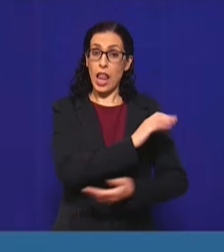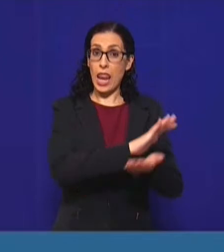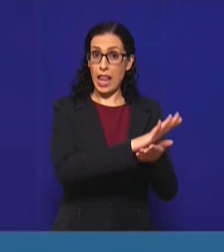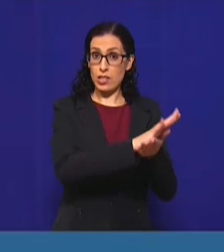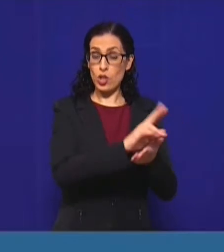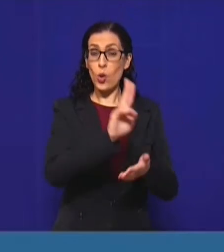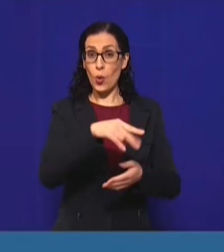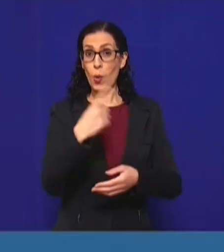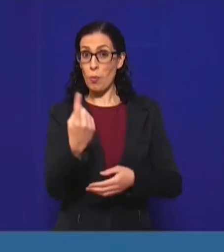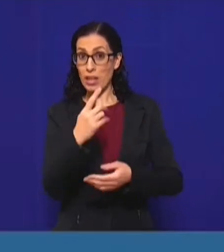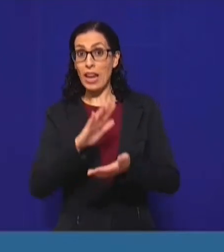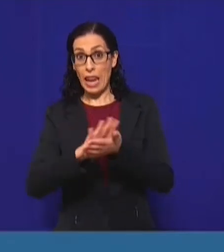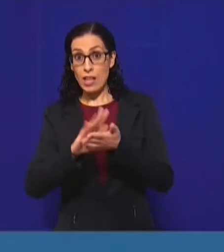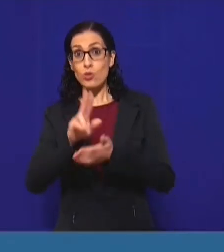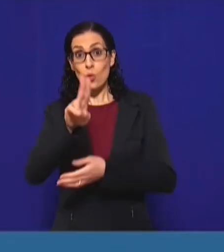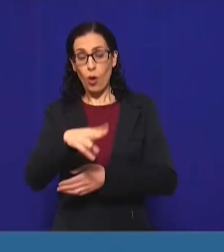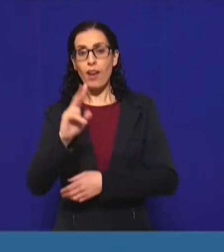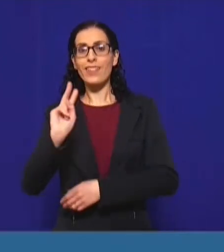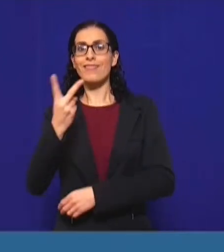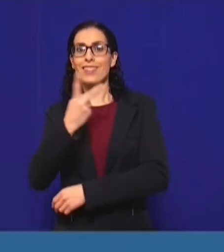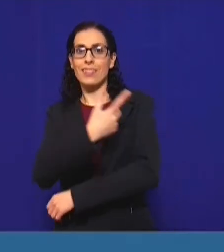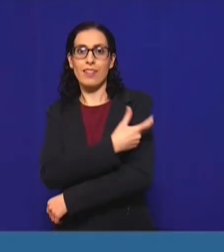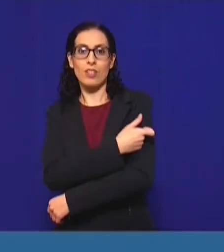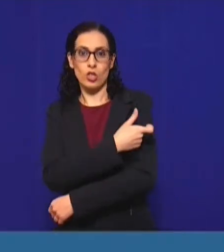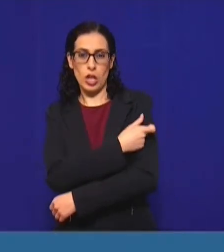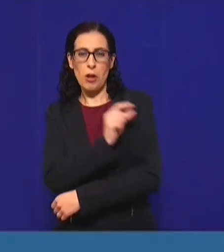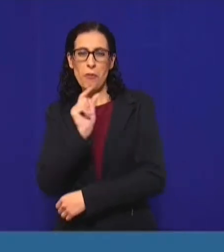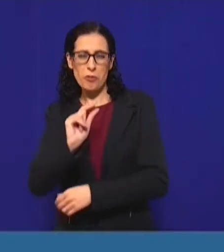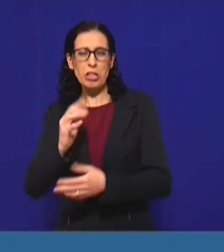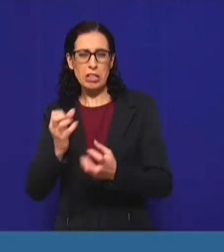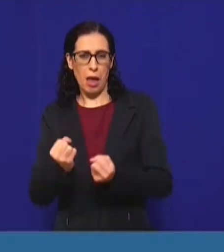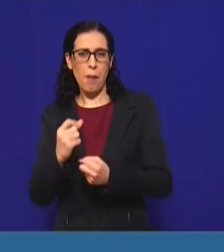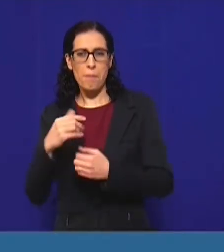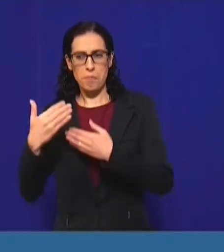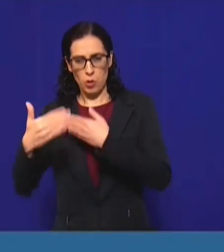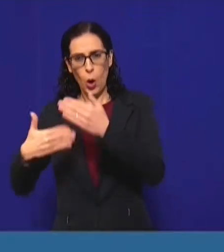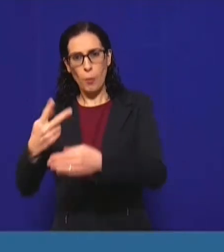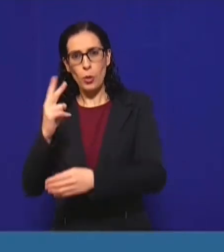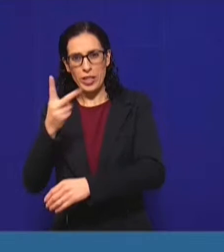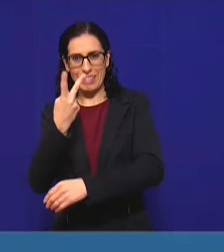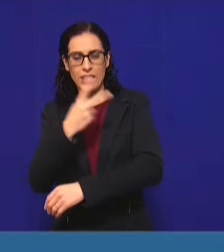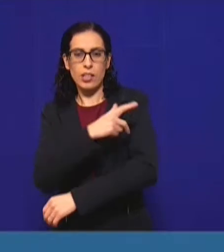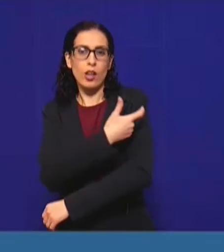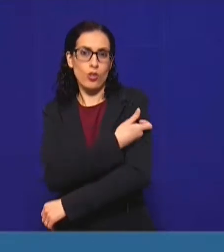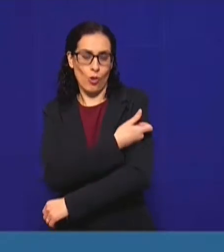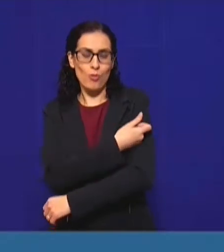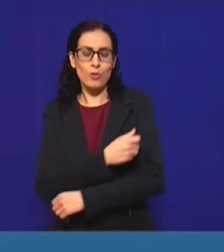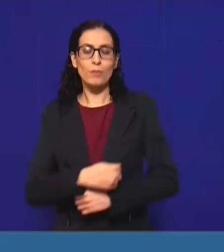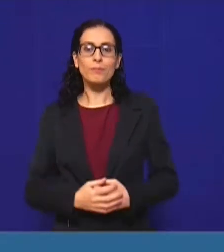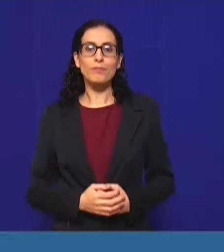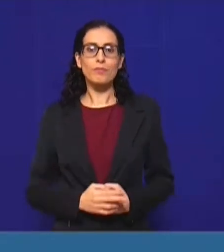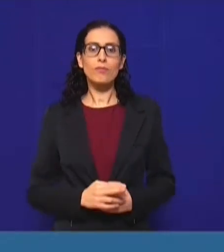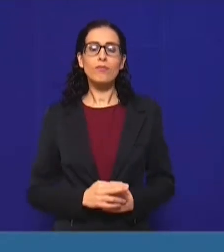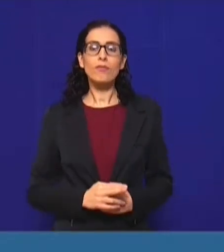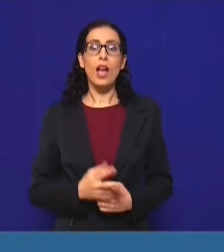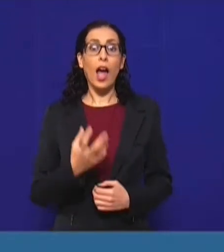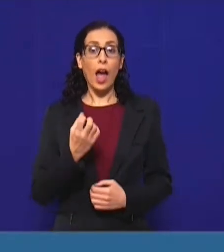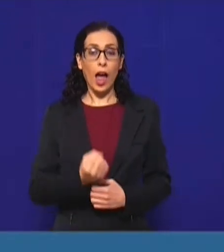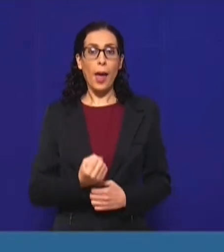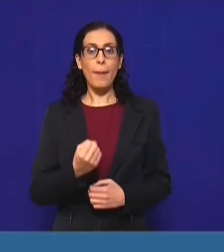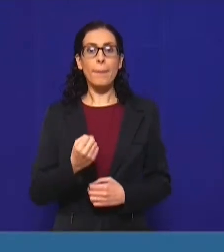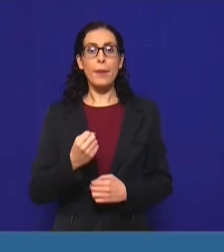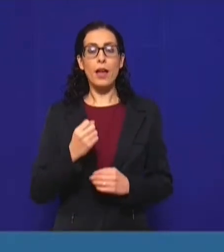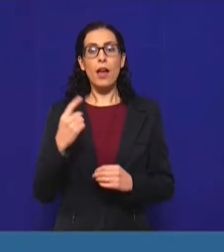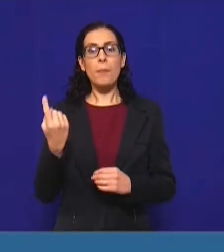ukoll ħadu t-tieni doza u qegħdin hemmhekk inlestu l-aħħar ftit tilqim fid-djar tal-anzjani. Għandna wkoll dawk in-nies li huma